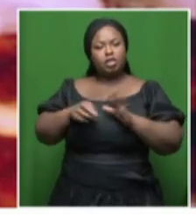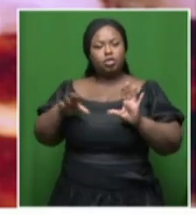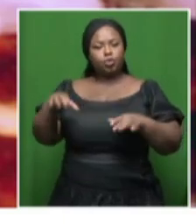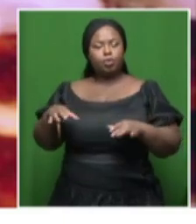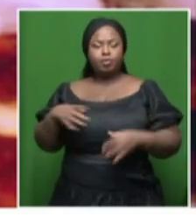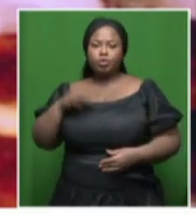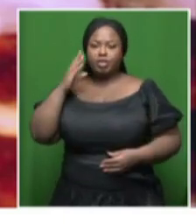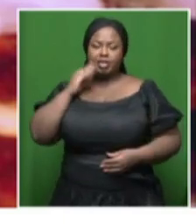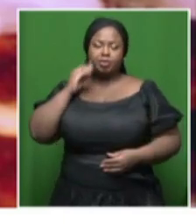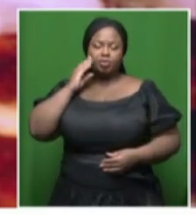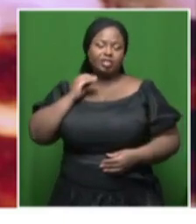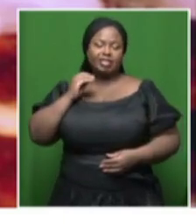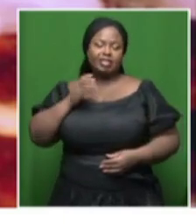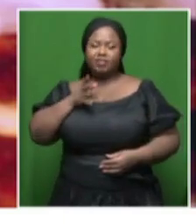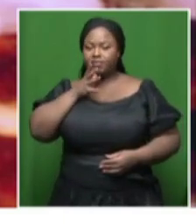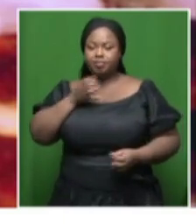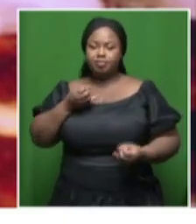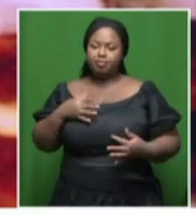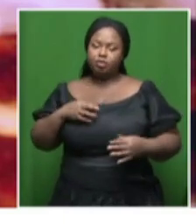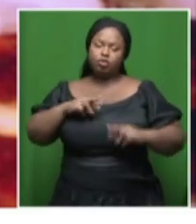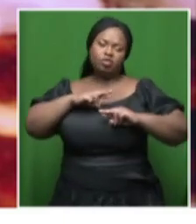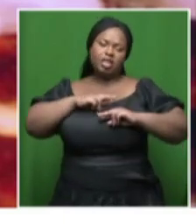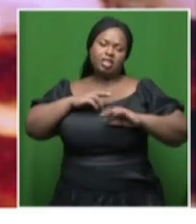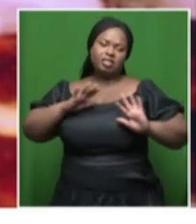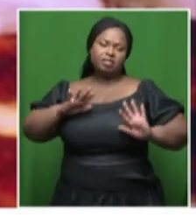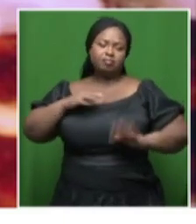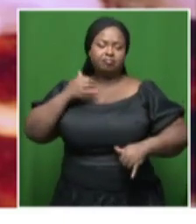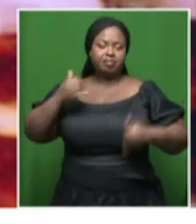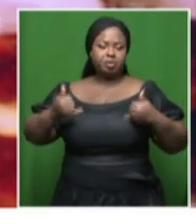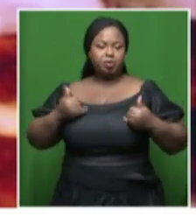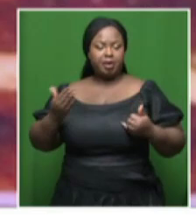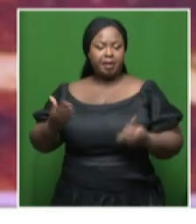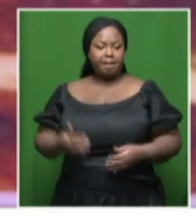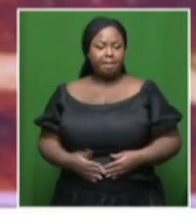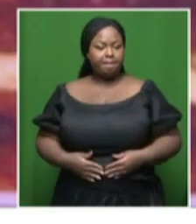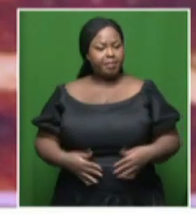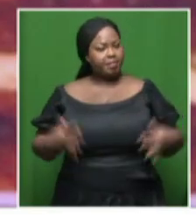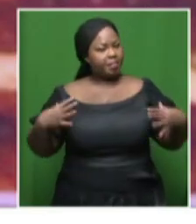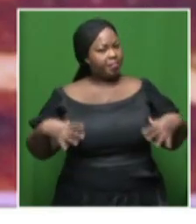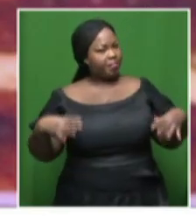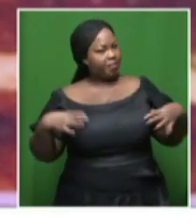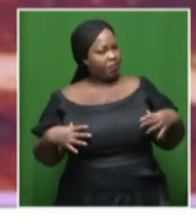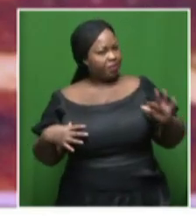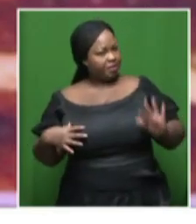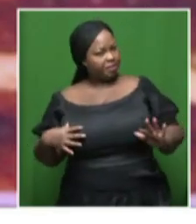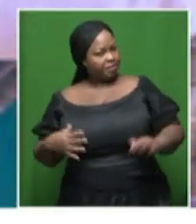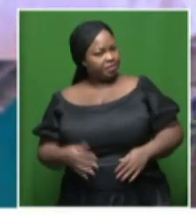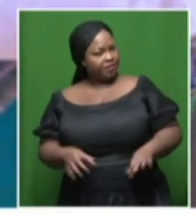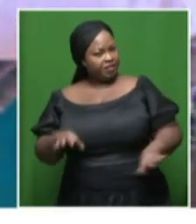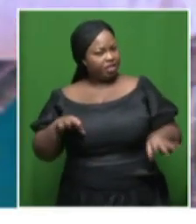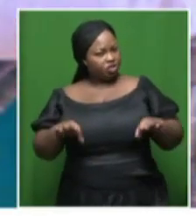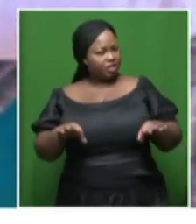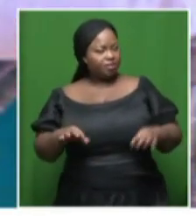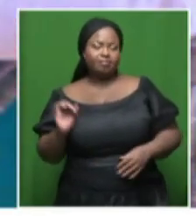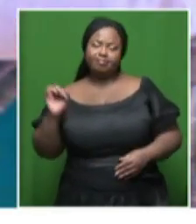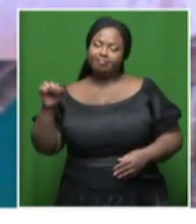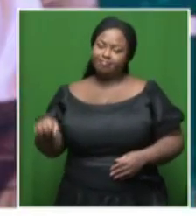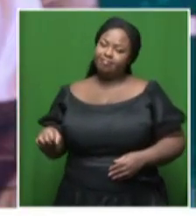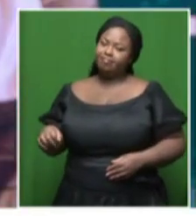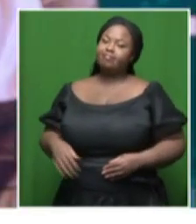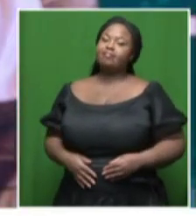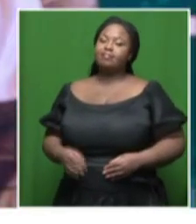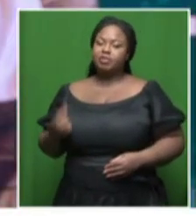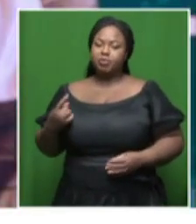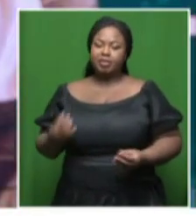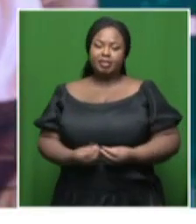an experience, and they can literally come and relax and just have a great time. The fashion. Talk to us about that. Okay, so the fashion, yeah, that's